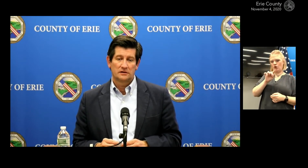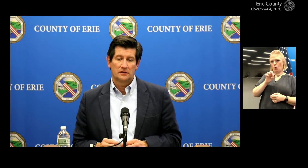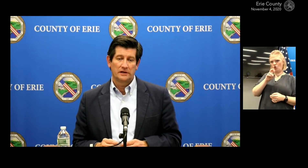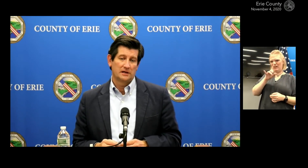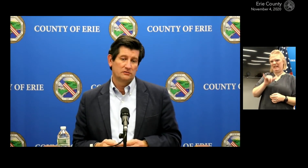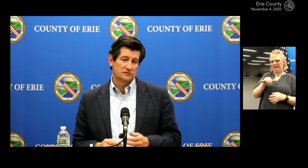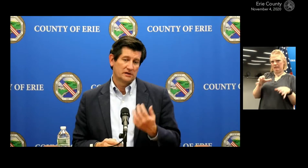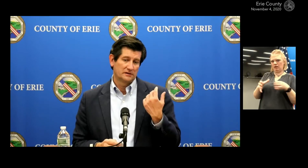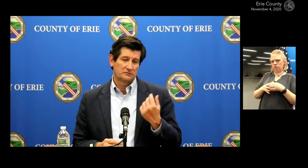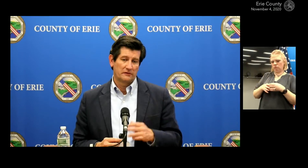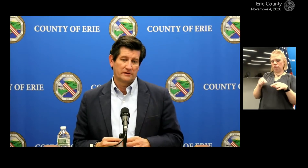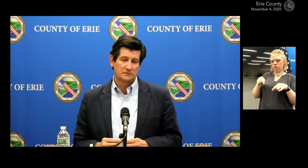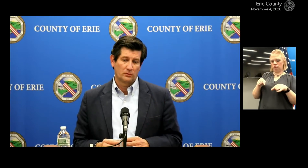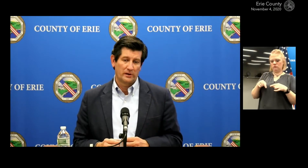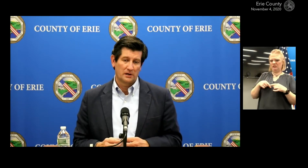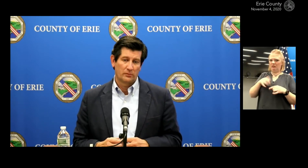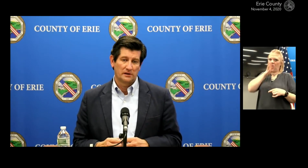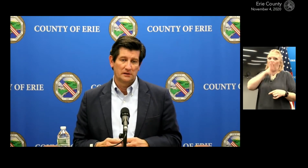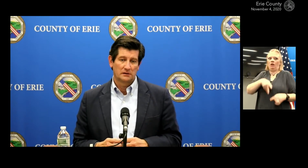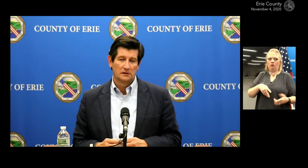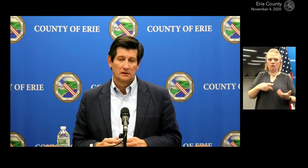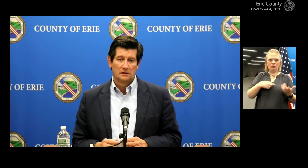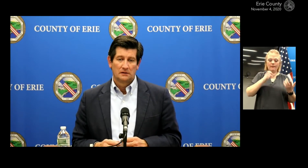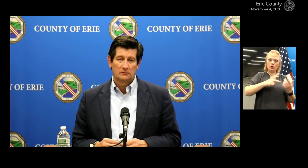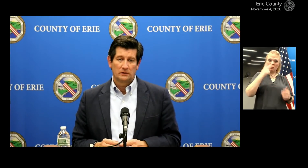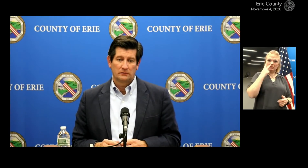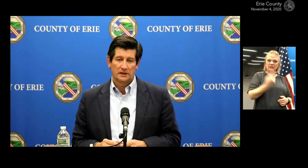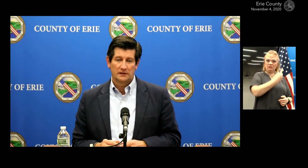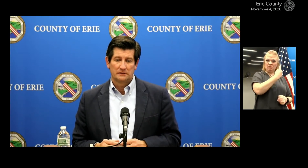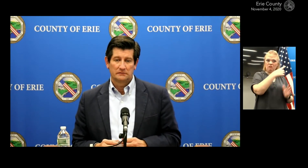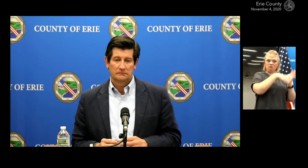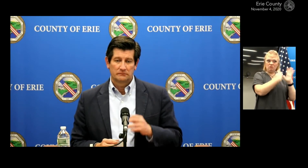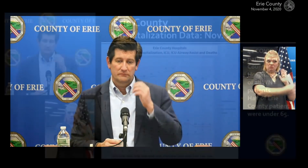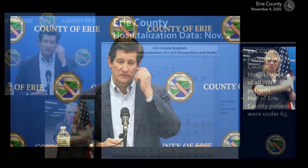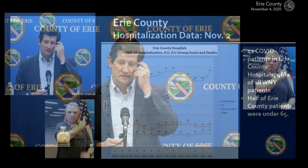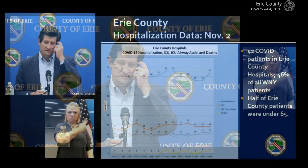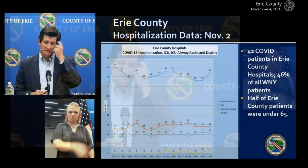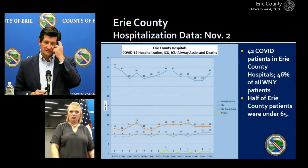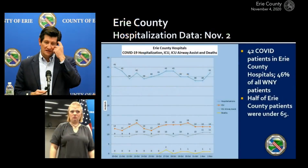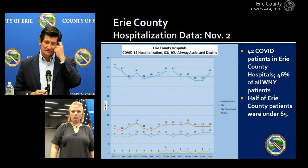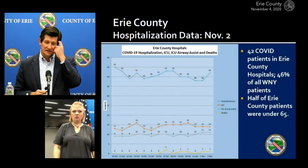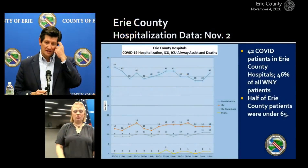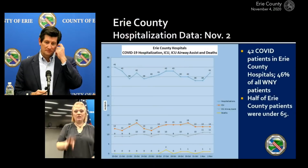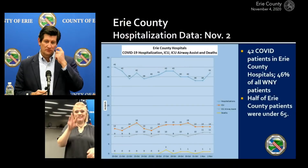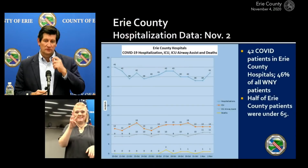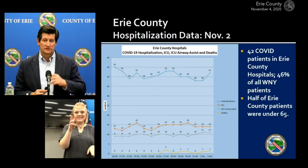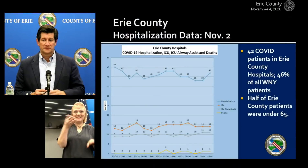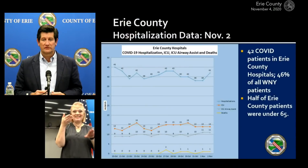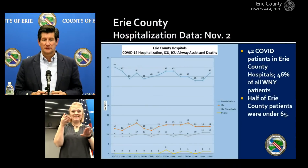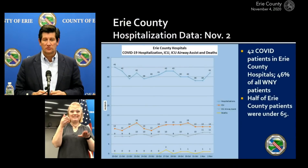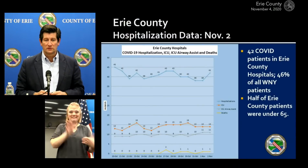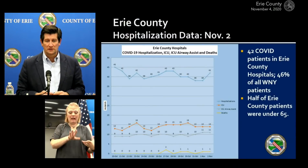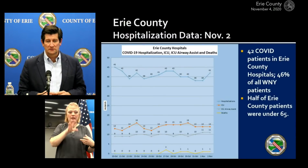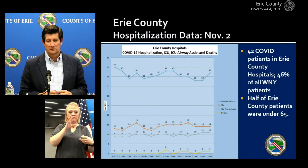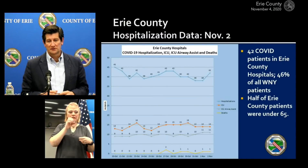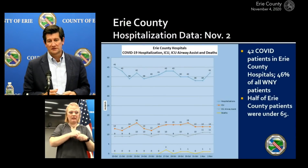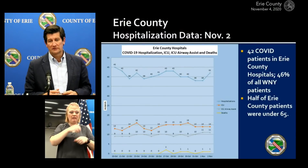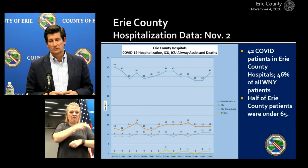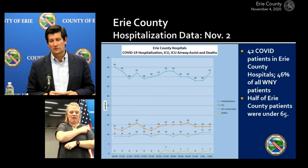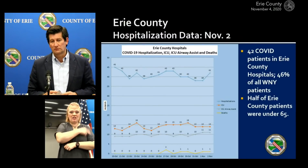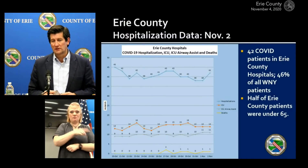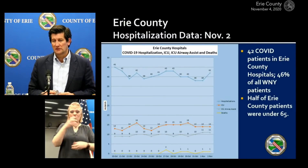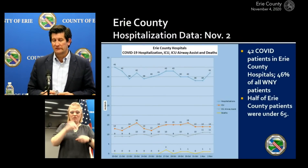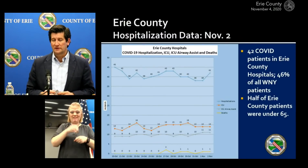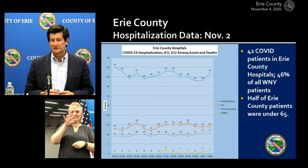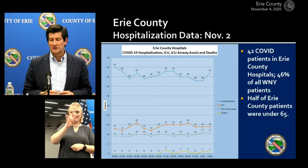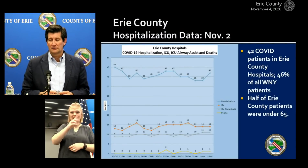and all you got to do is look at this graph I just put back up on here, where we had 6 deaths in the hospital over a 7-day period, and during that 7-day